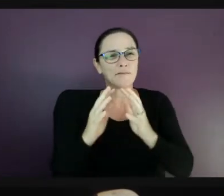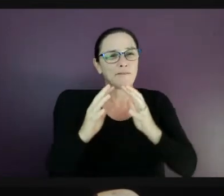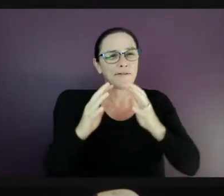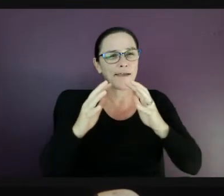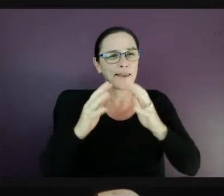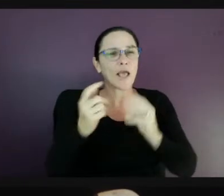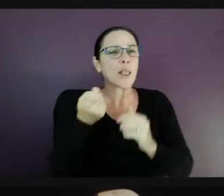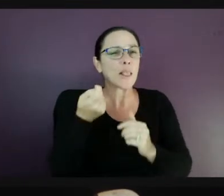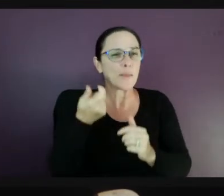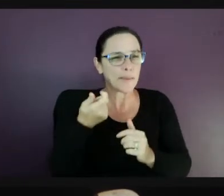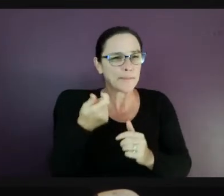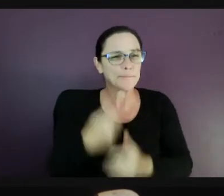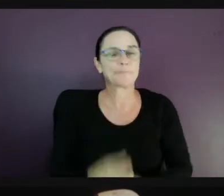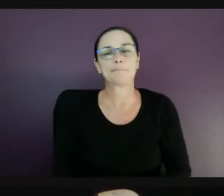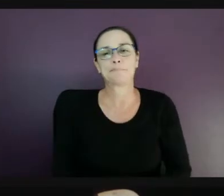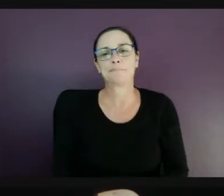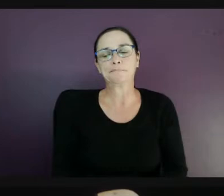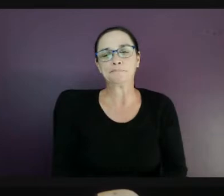Right?